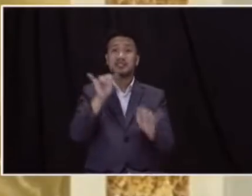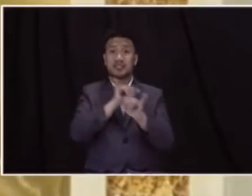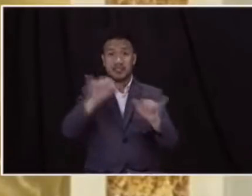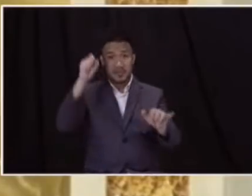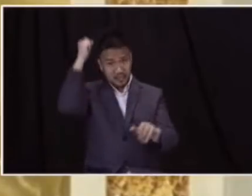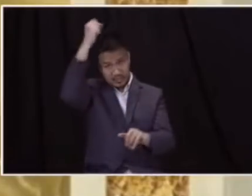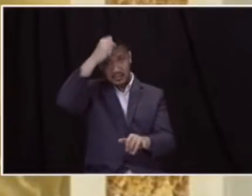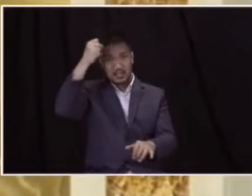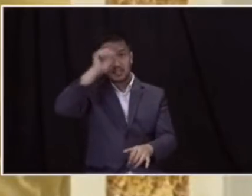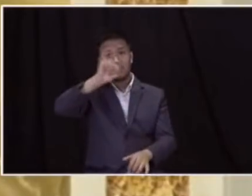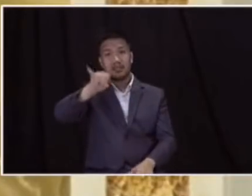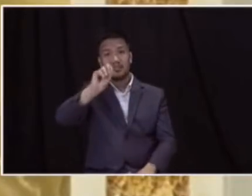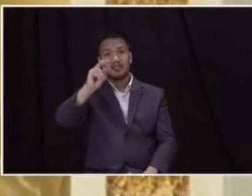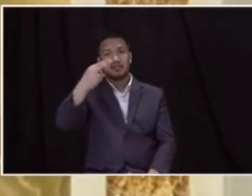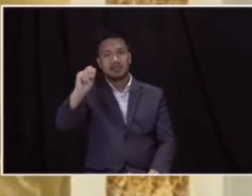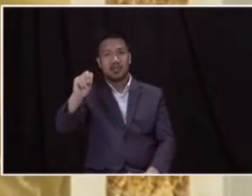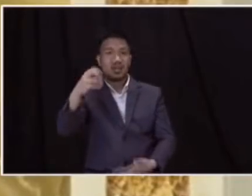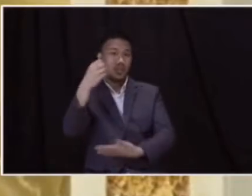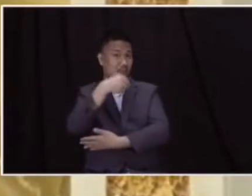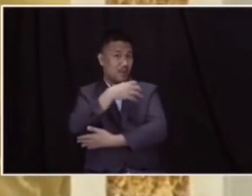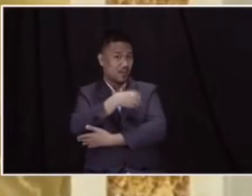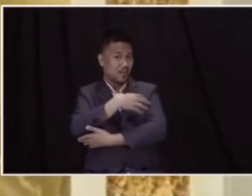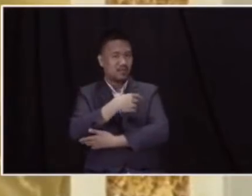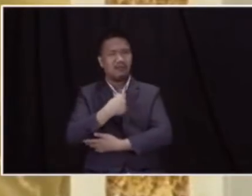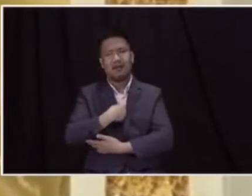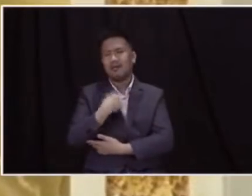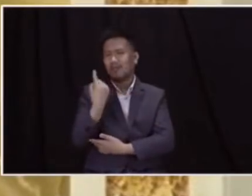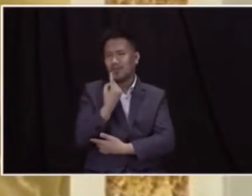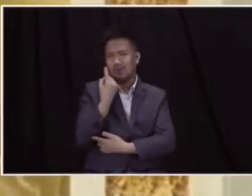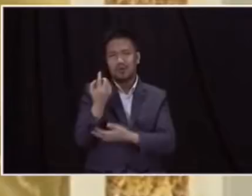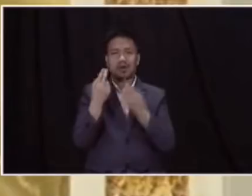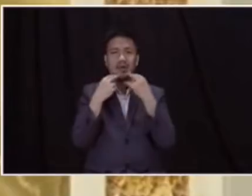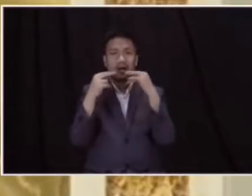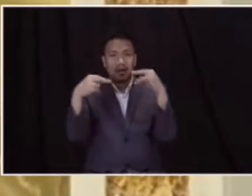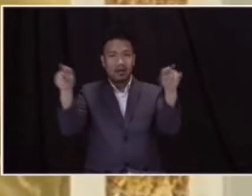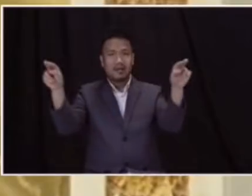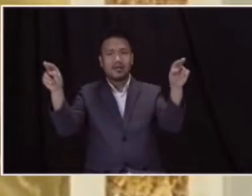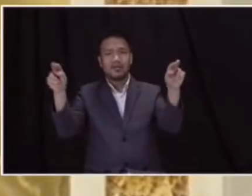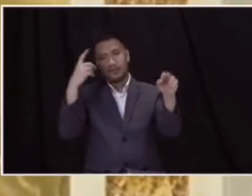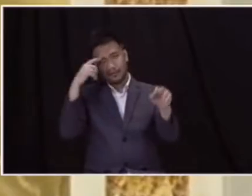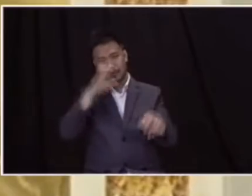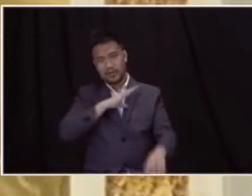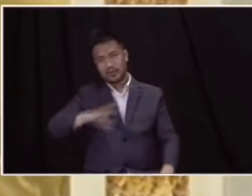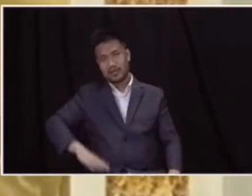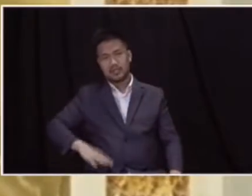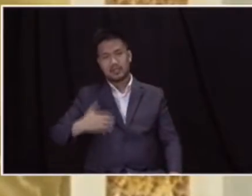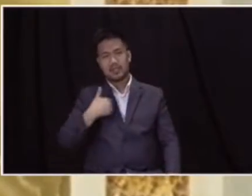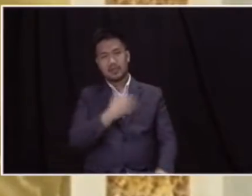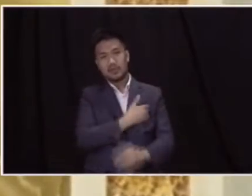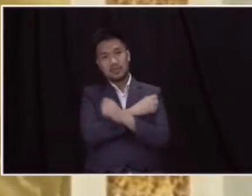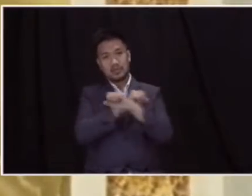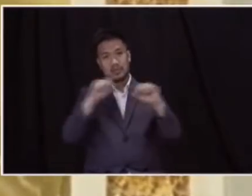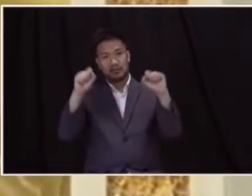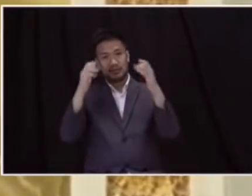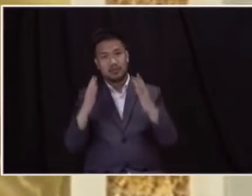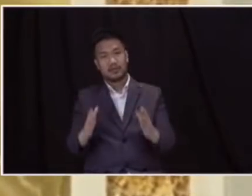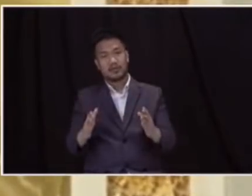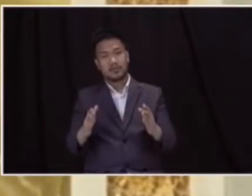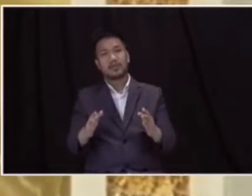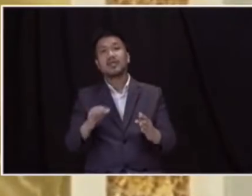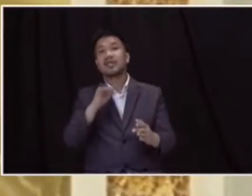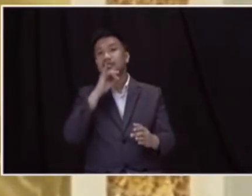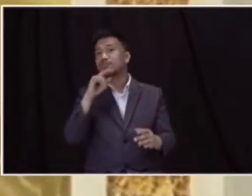Baptist, I am but a herald, for Christ our Savior is